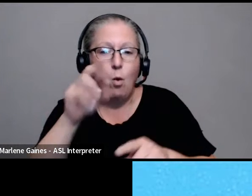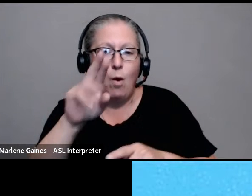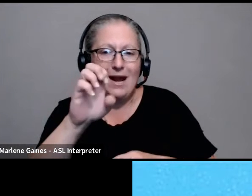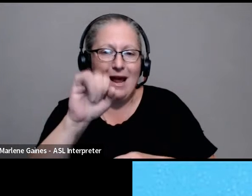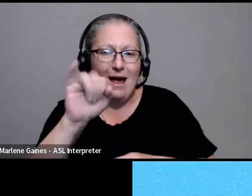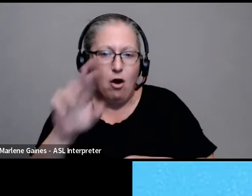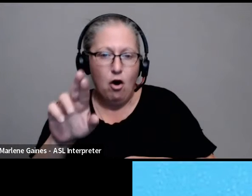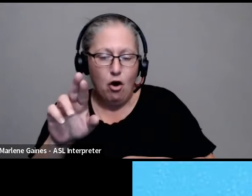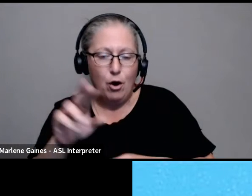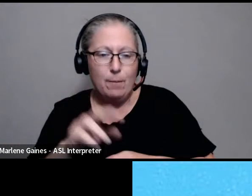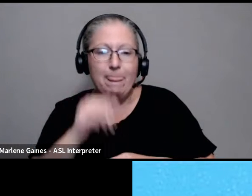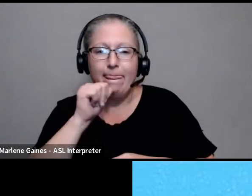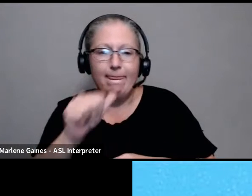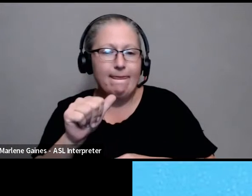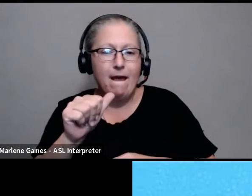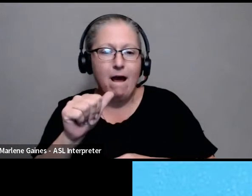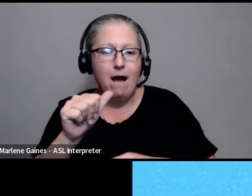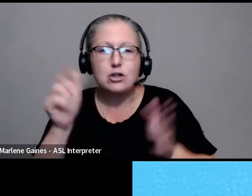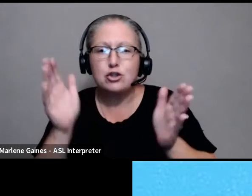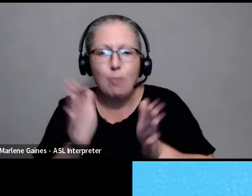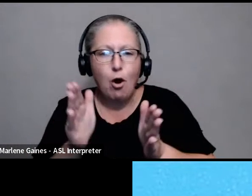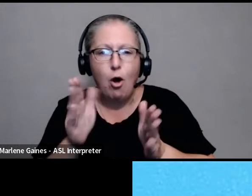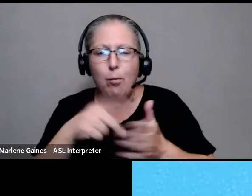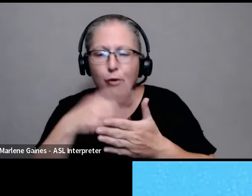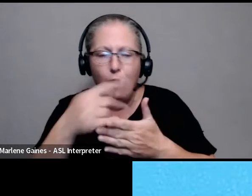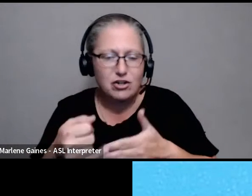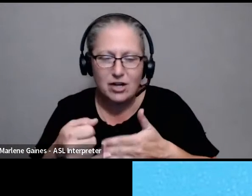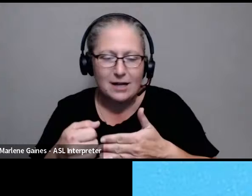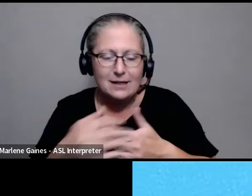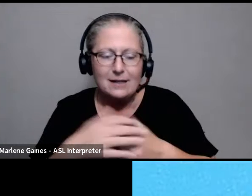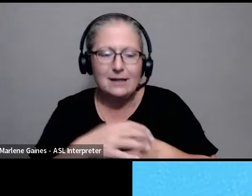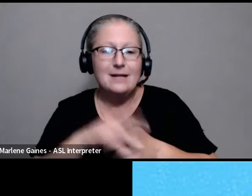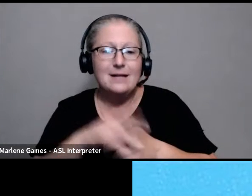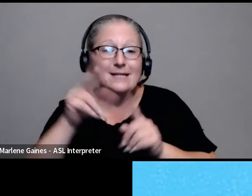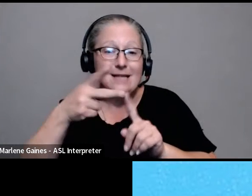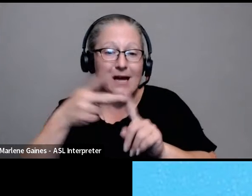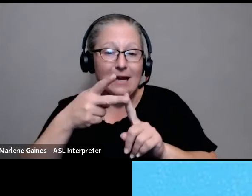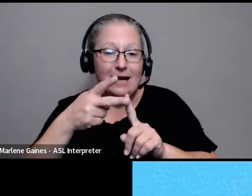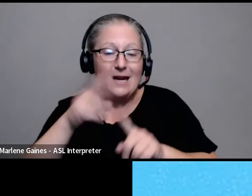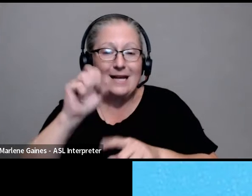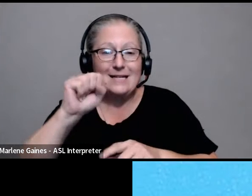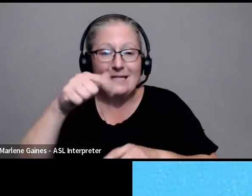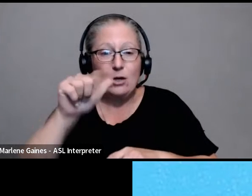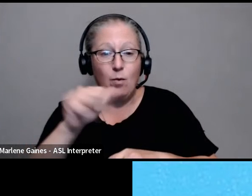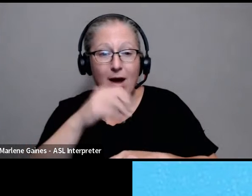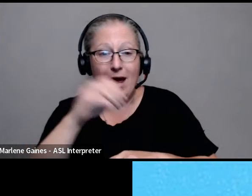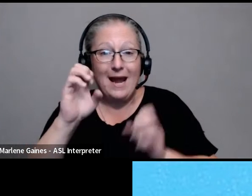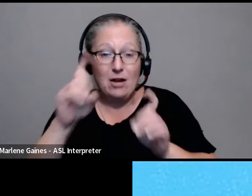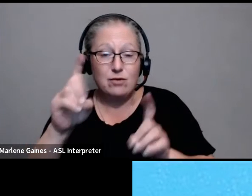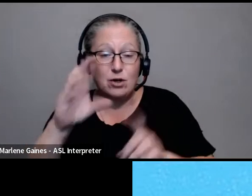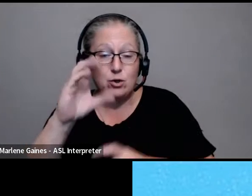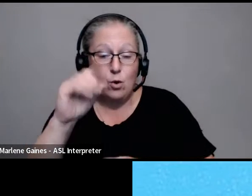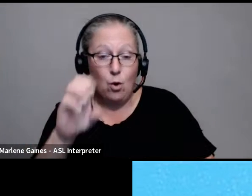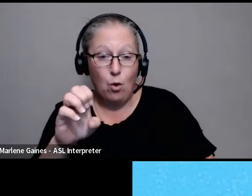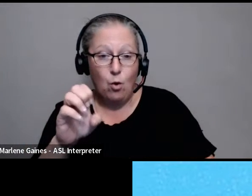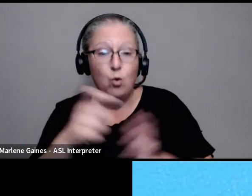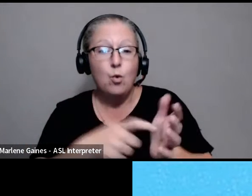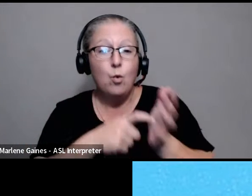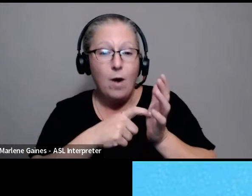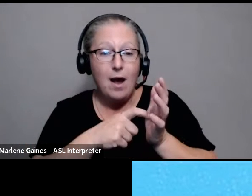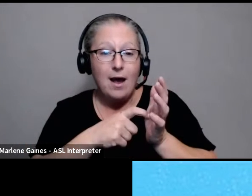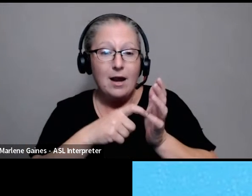EIR. It's not some small project. Secondly, CEQA and Education Code